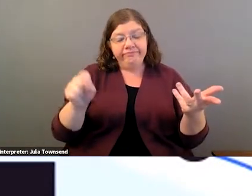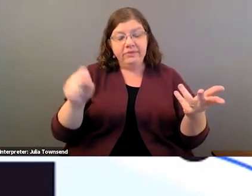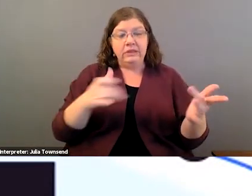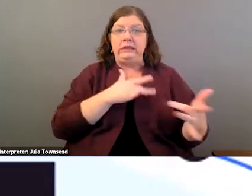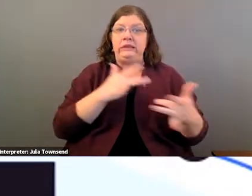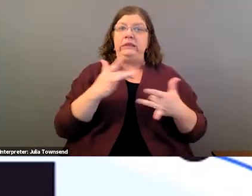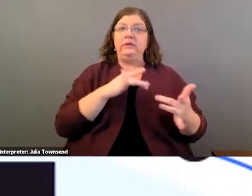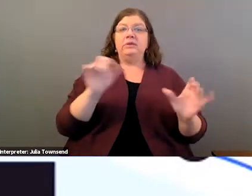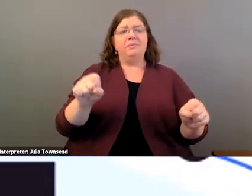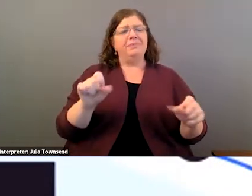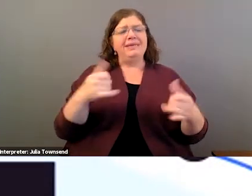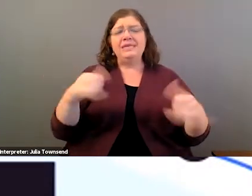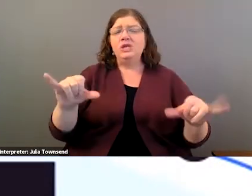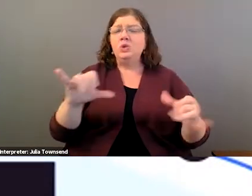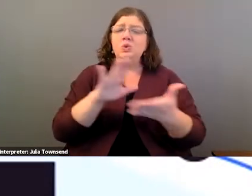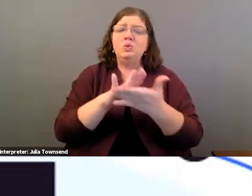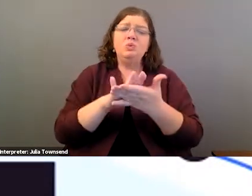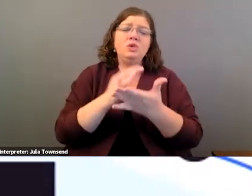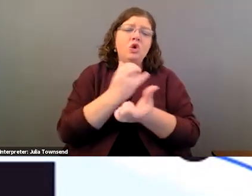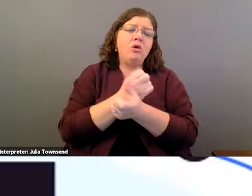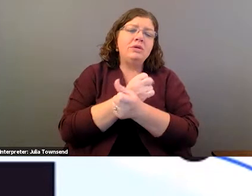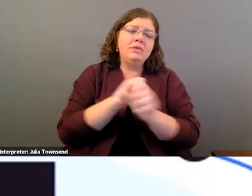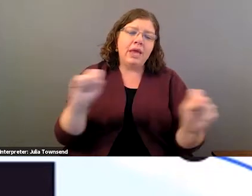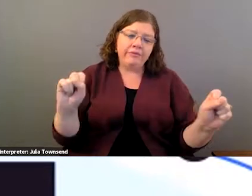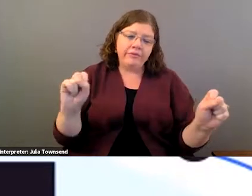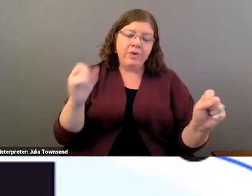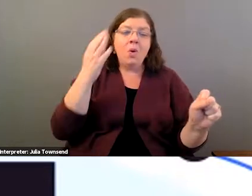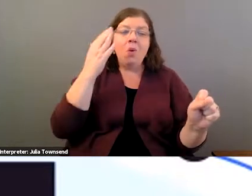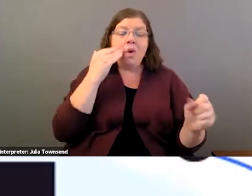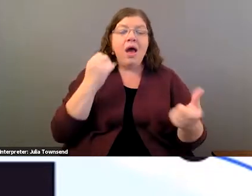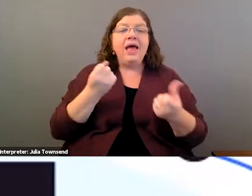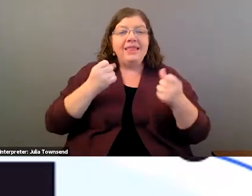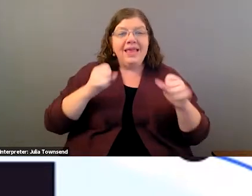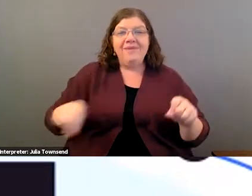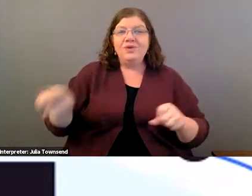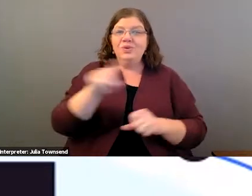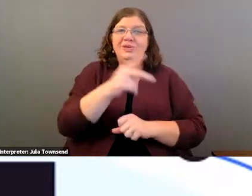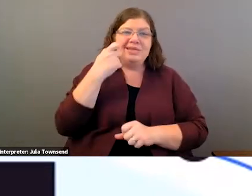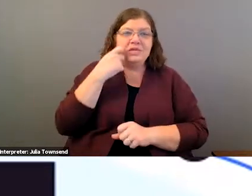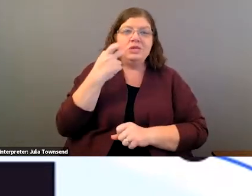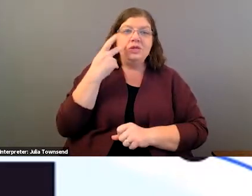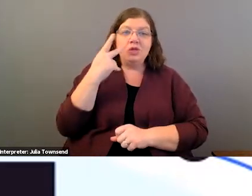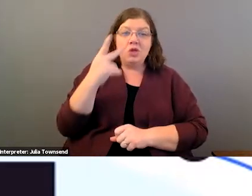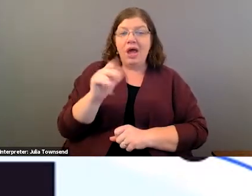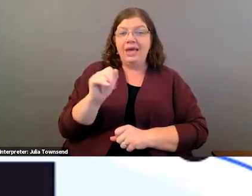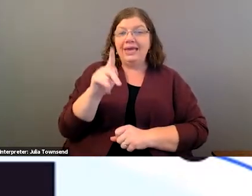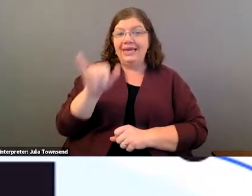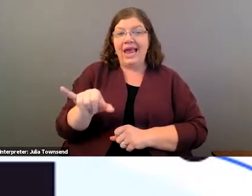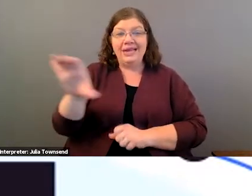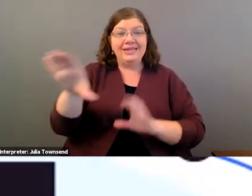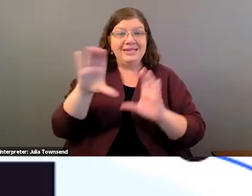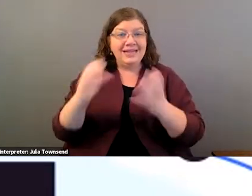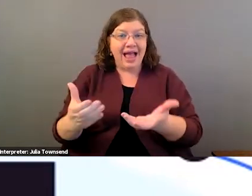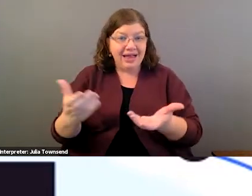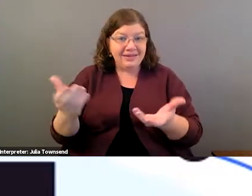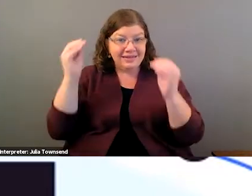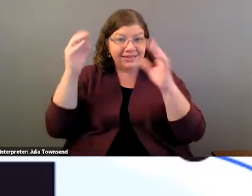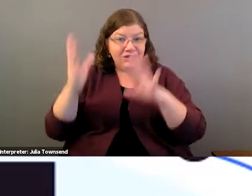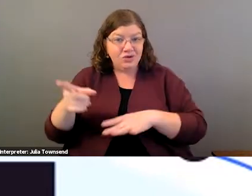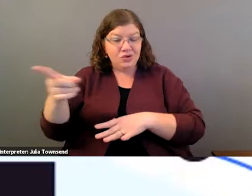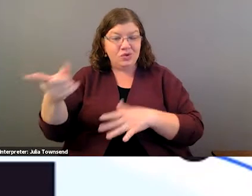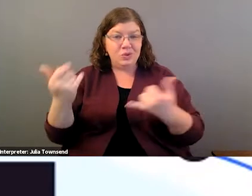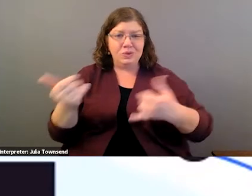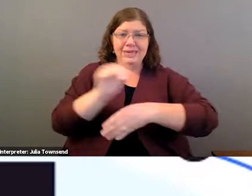schools are safe, and it's because of the mitigation efforts that you saw in Katie Boozer's class and that you see with us